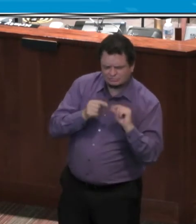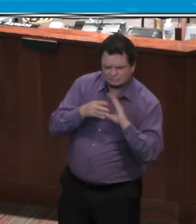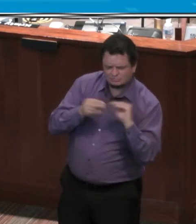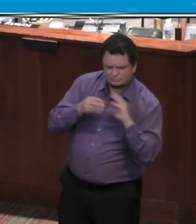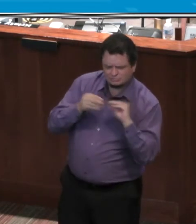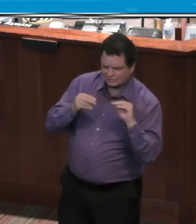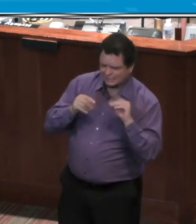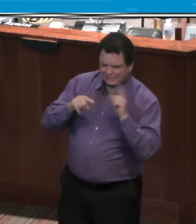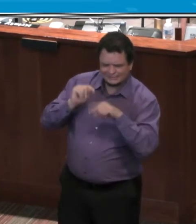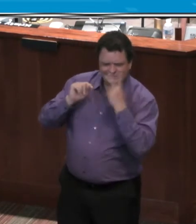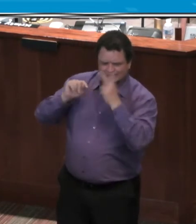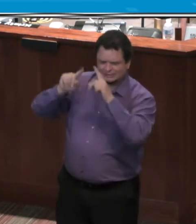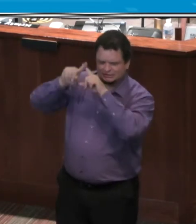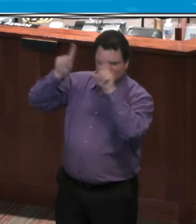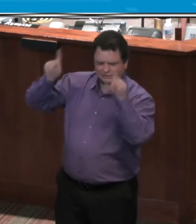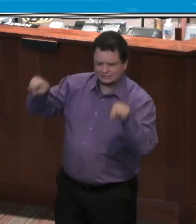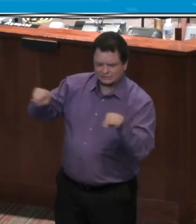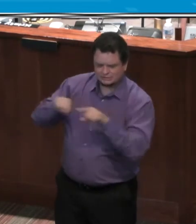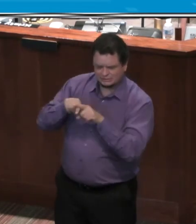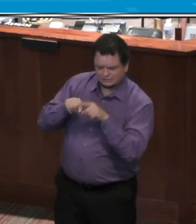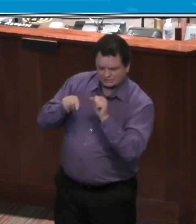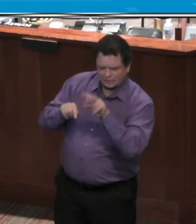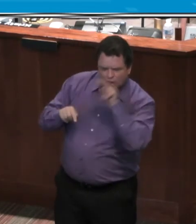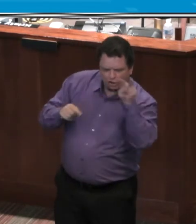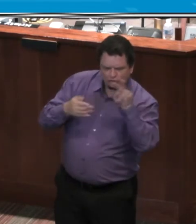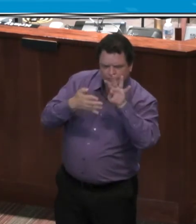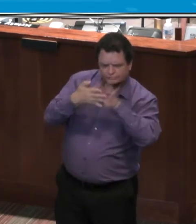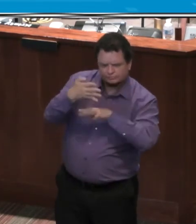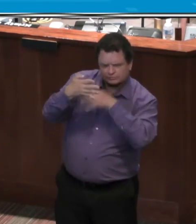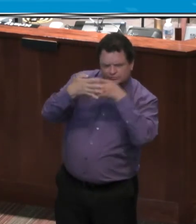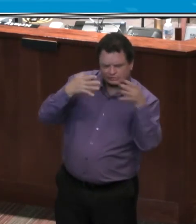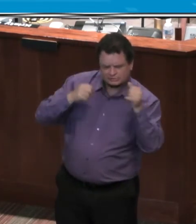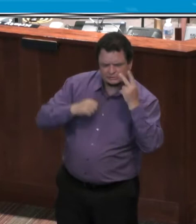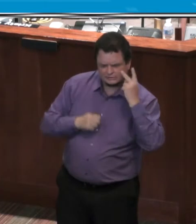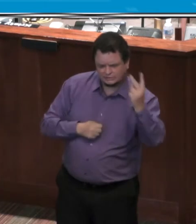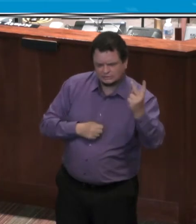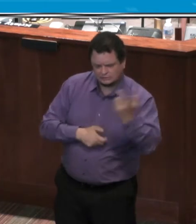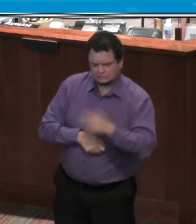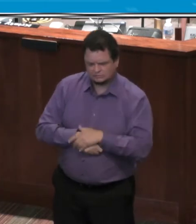services, appropriate expenditures to the tune of